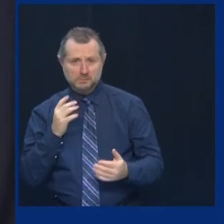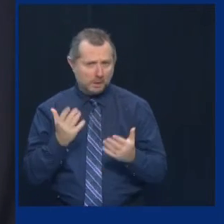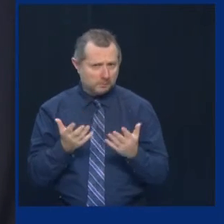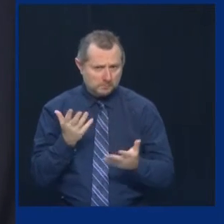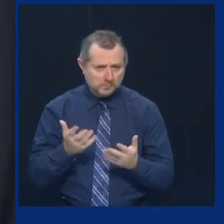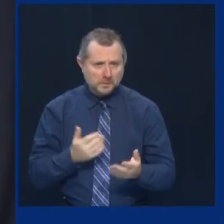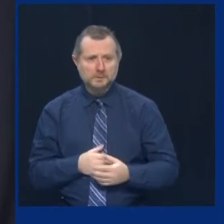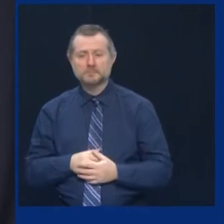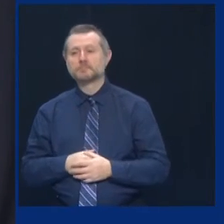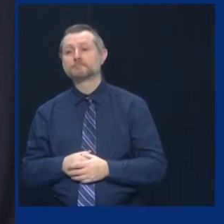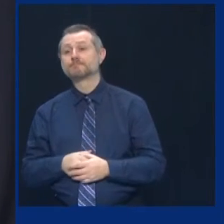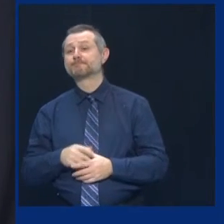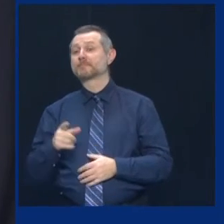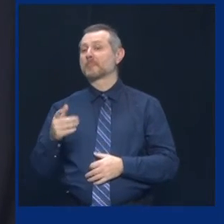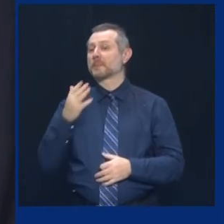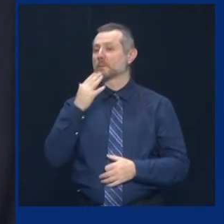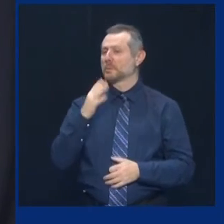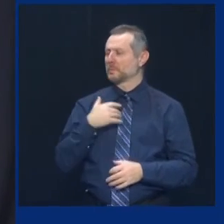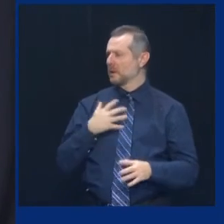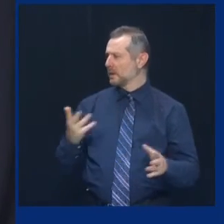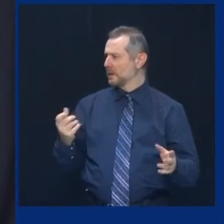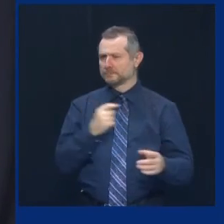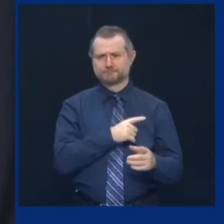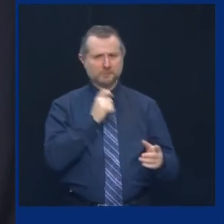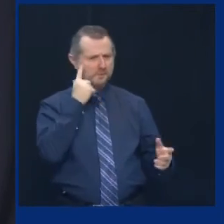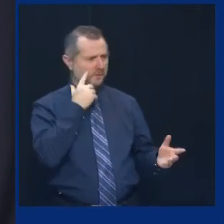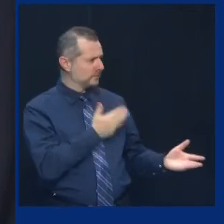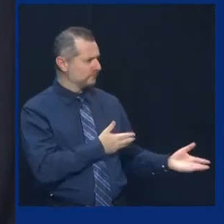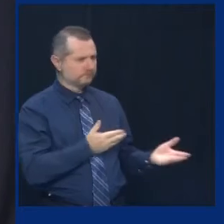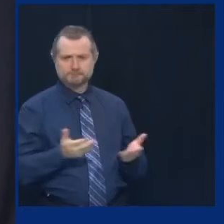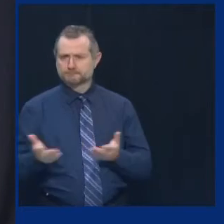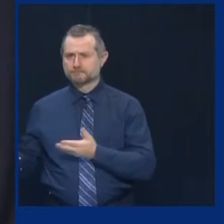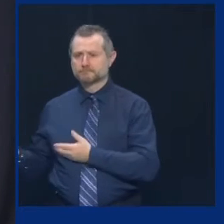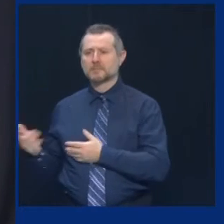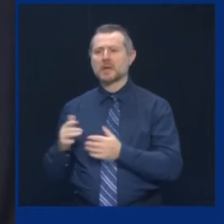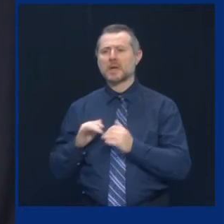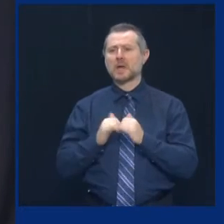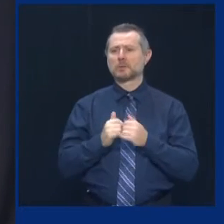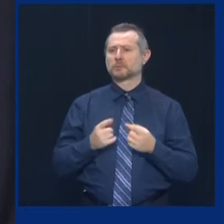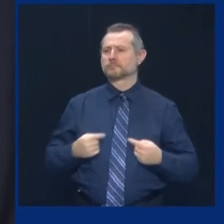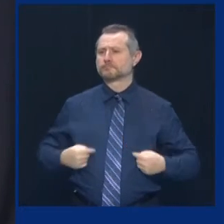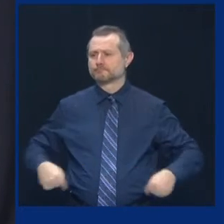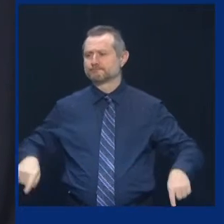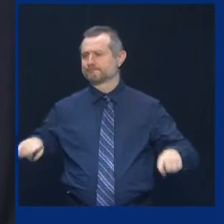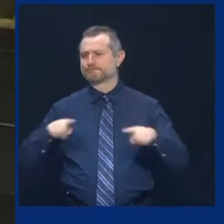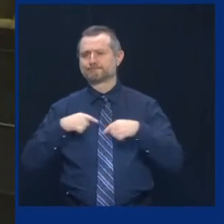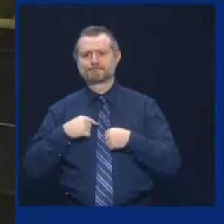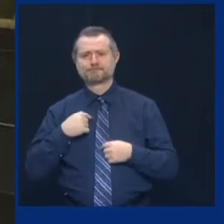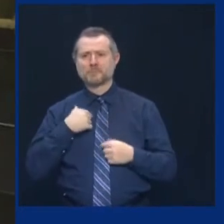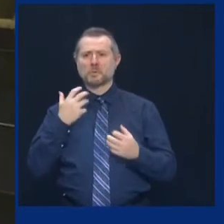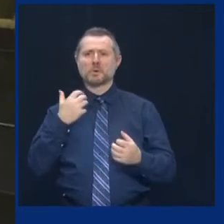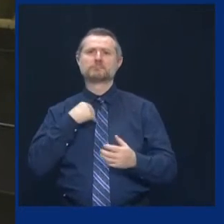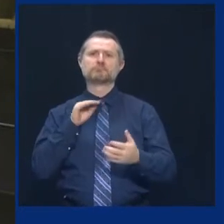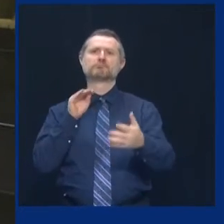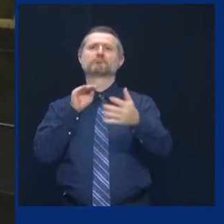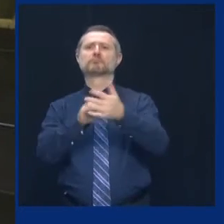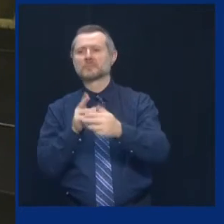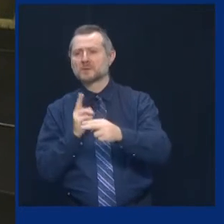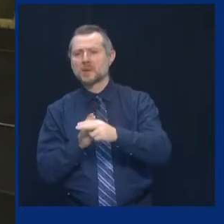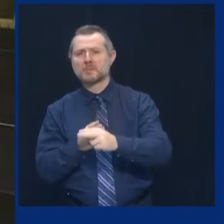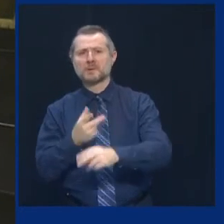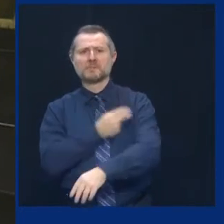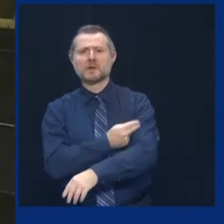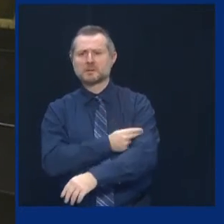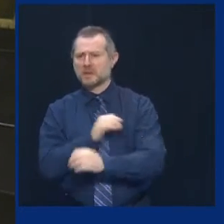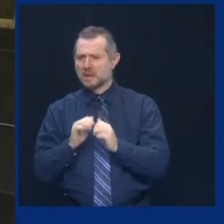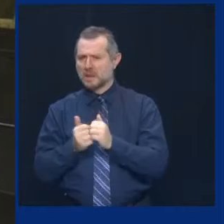I will ask, who knows the first question? How do people get ready to get the vaccine? What